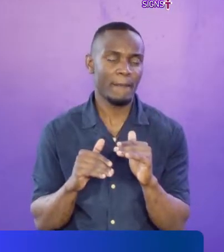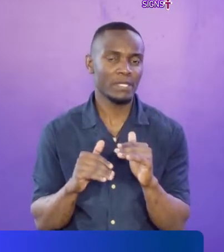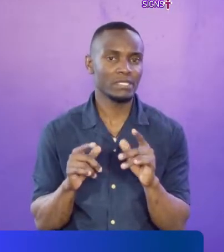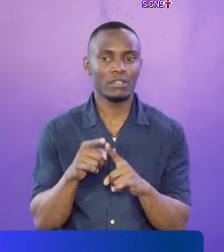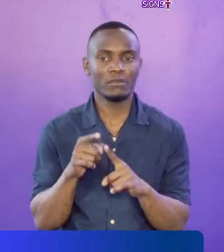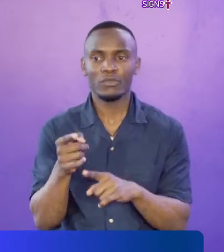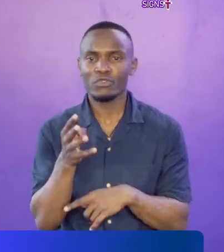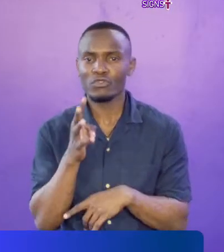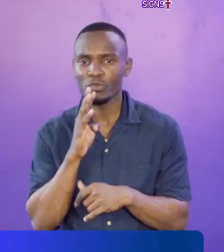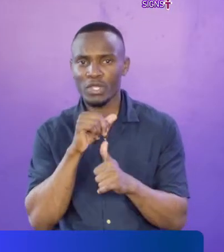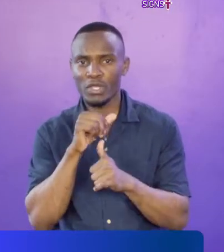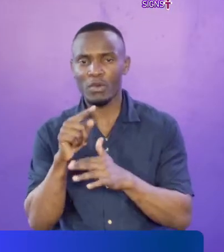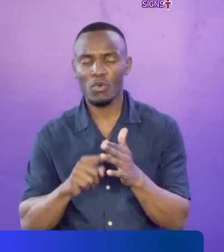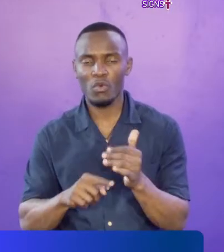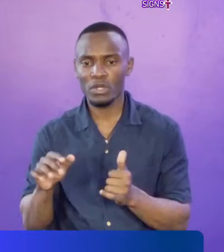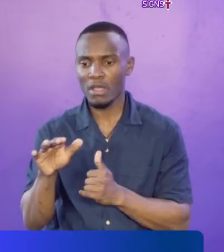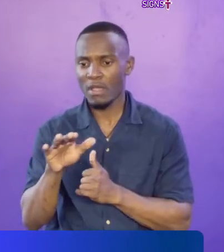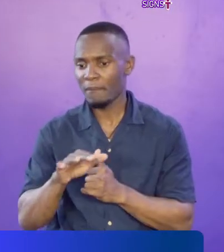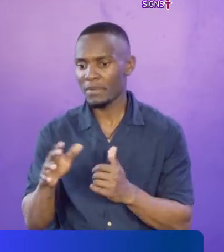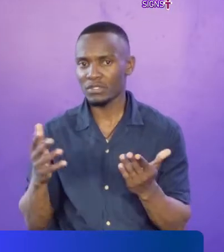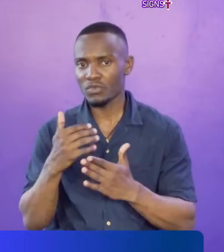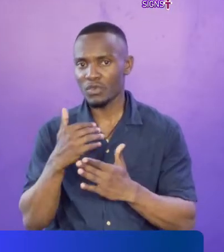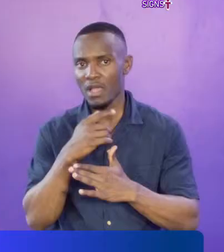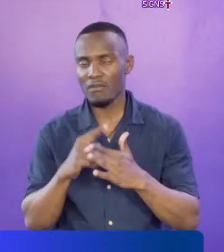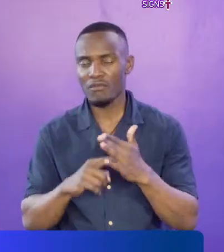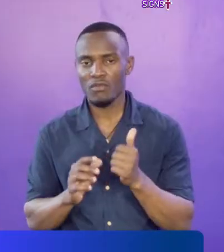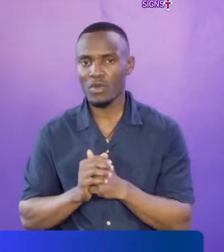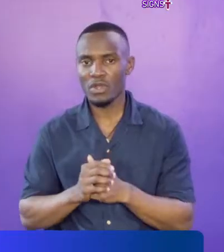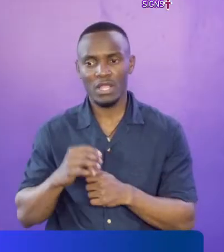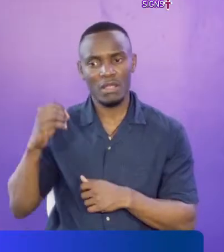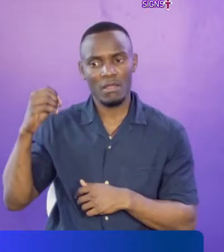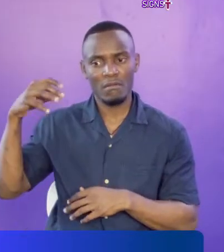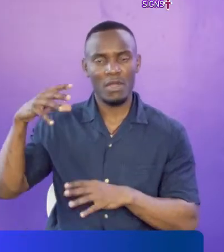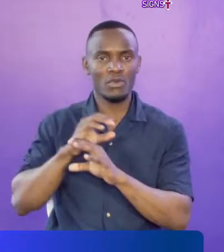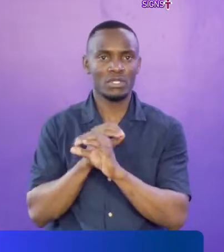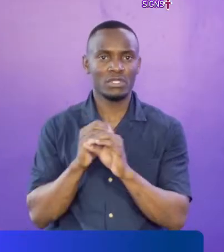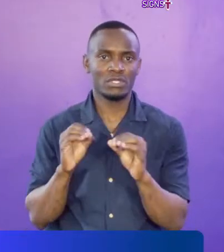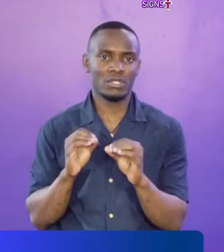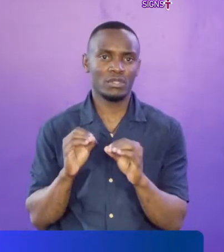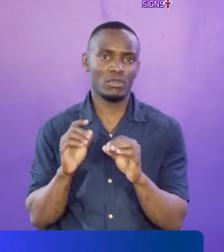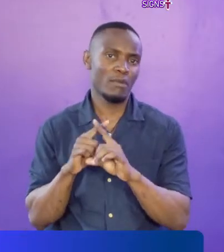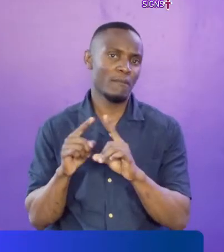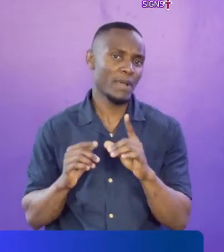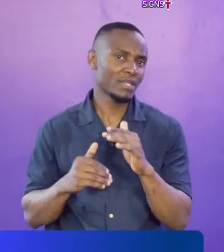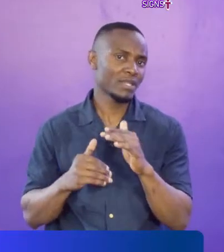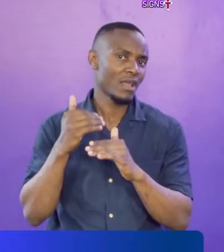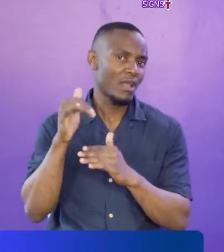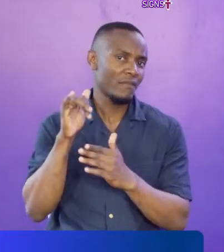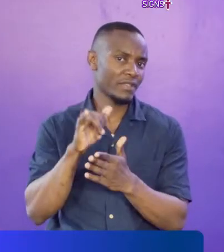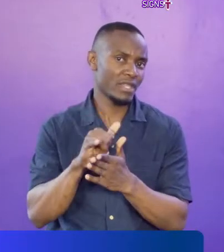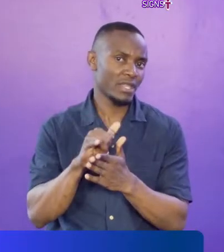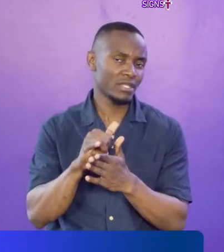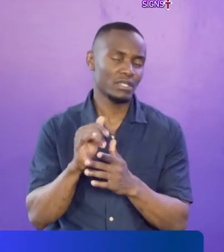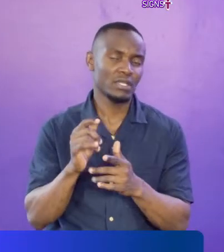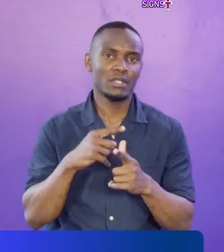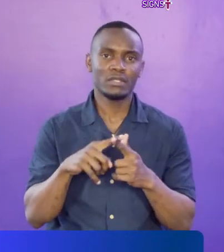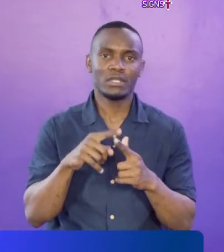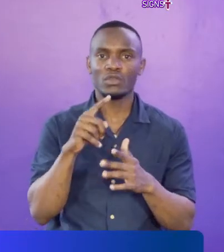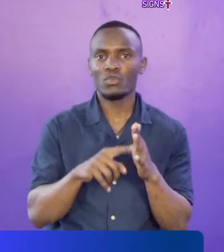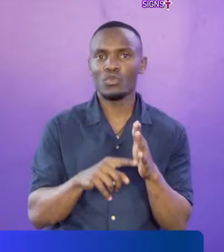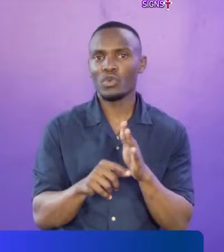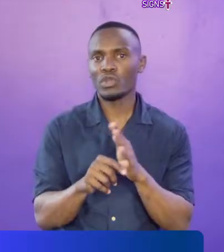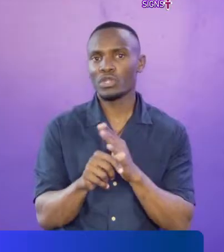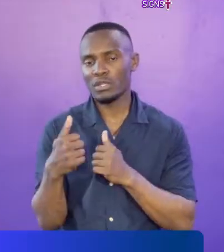places where probably there hasn't even been penetration of electricity, but beyond the electricity, which are some of the other limitations and challenges that